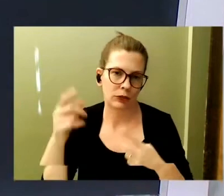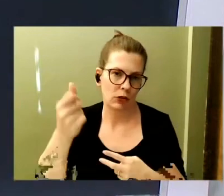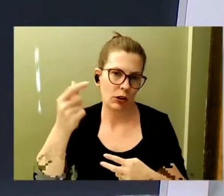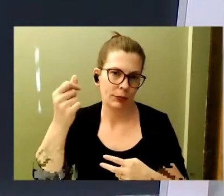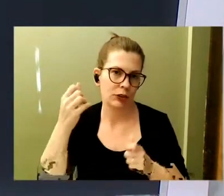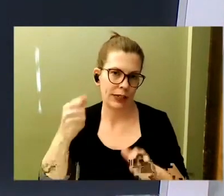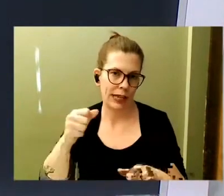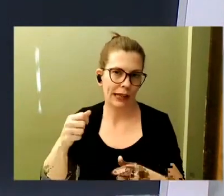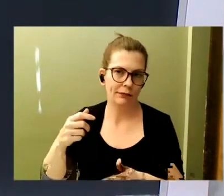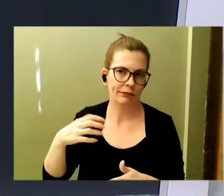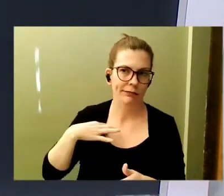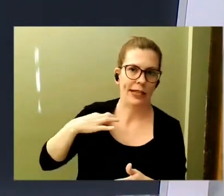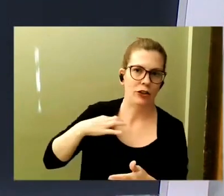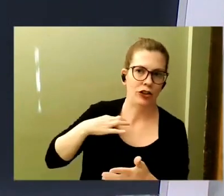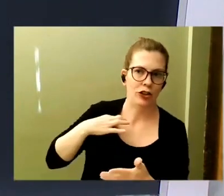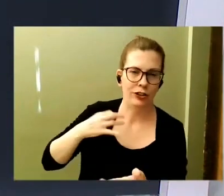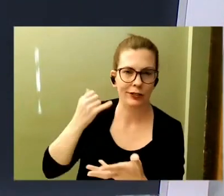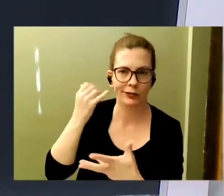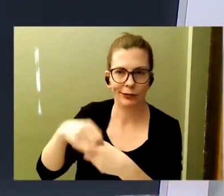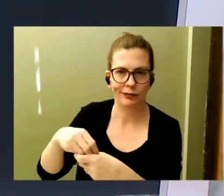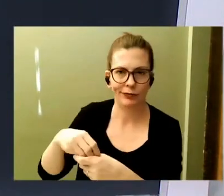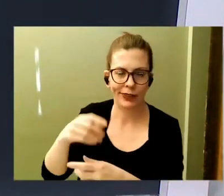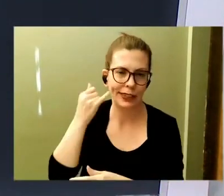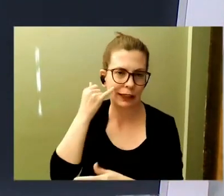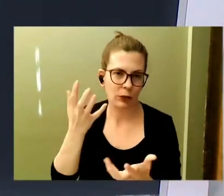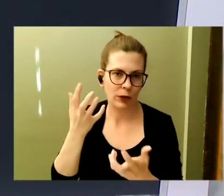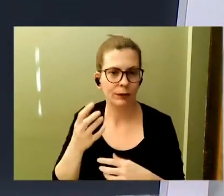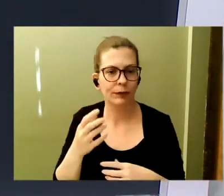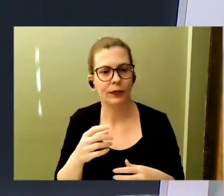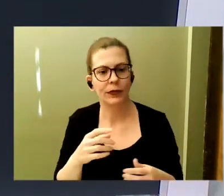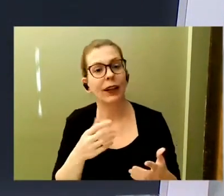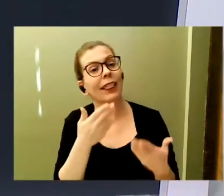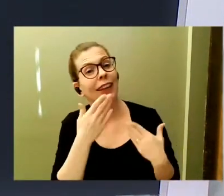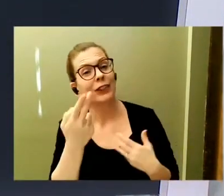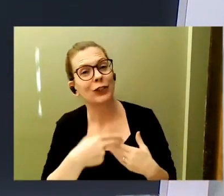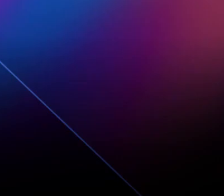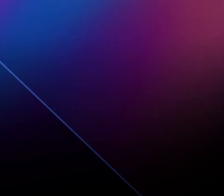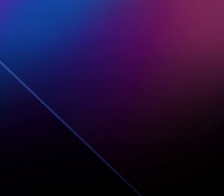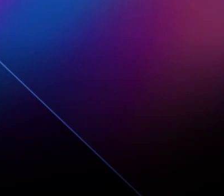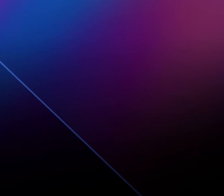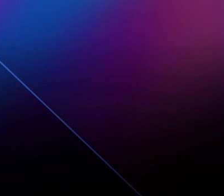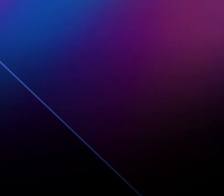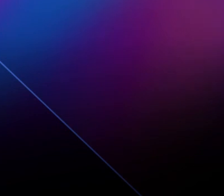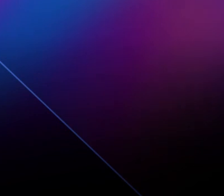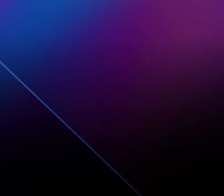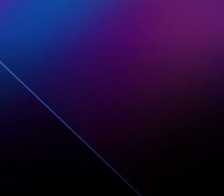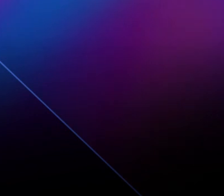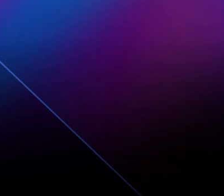So yeah, thanks for joining us, and see you in the next one.